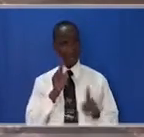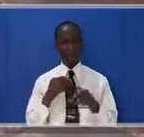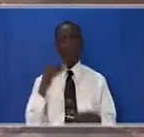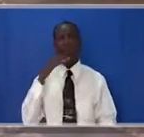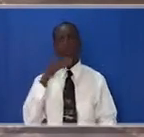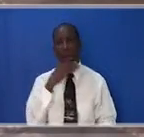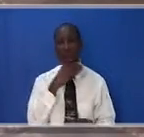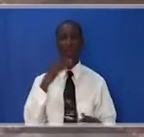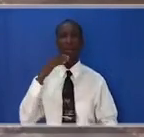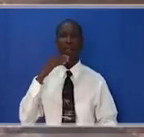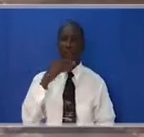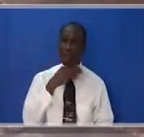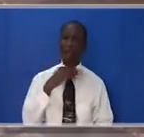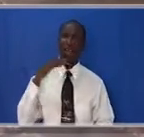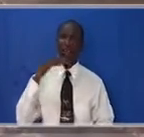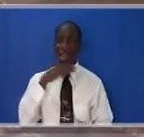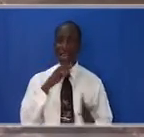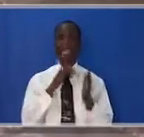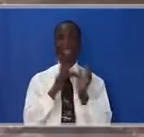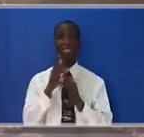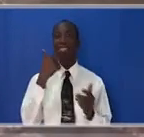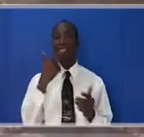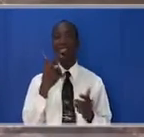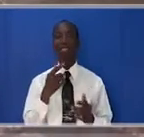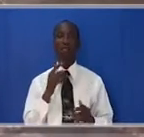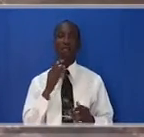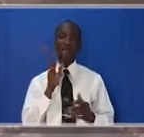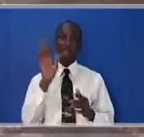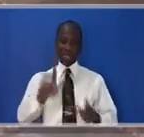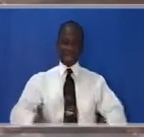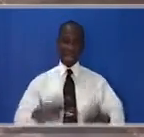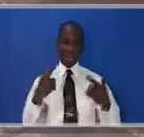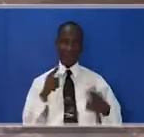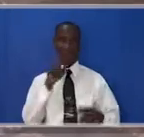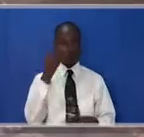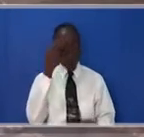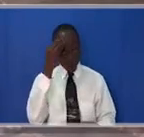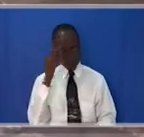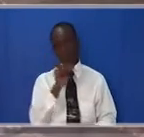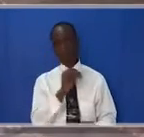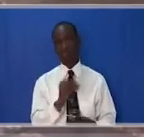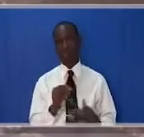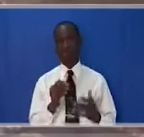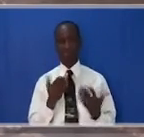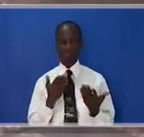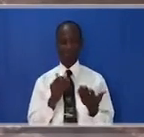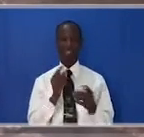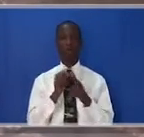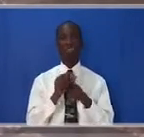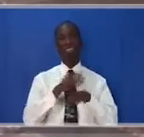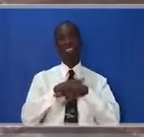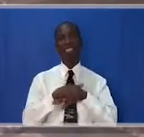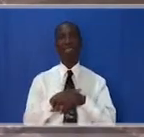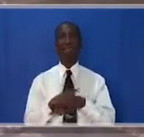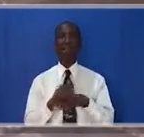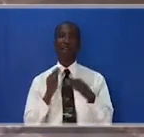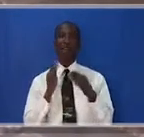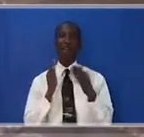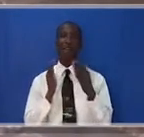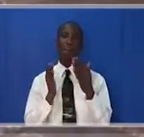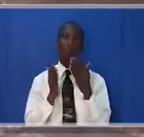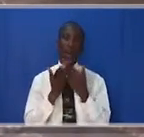nyina won nu mu nsem yesu se won aba na mu de be won aba no ye nsem won mo ka won nu mu nsem no he